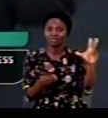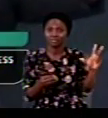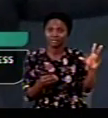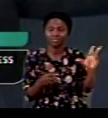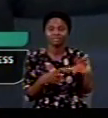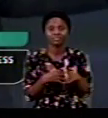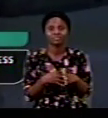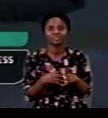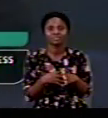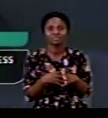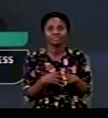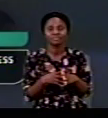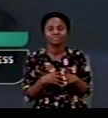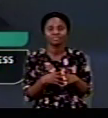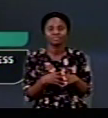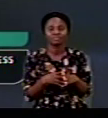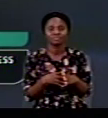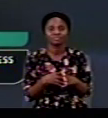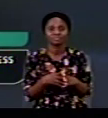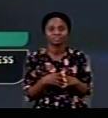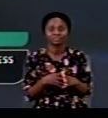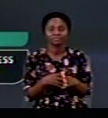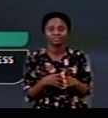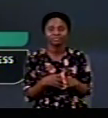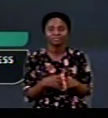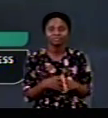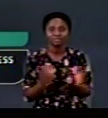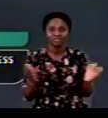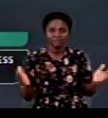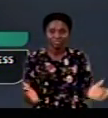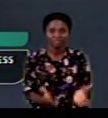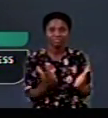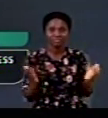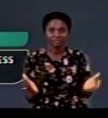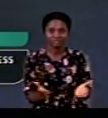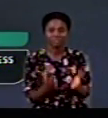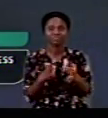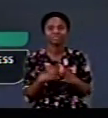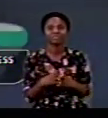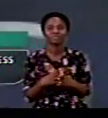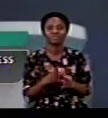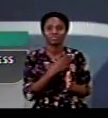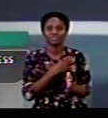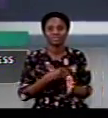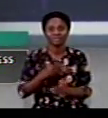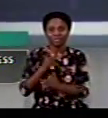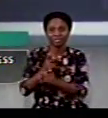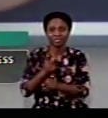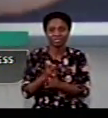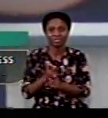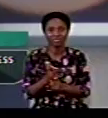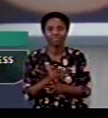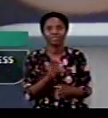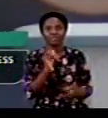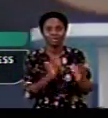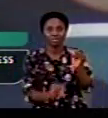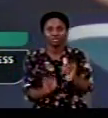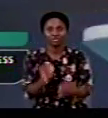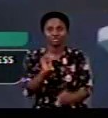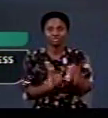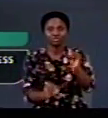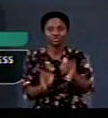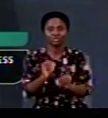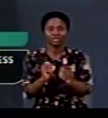contributing, bigger fruitfulness. The Lord wants you to bear fruit. The Lord will equip